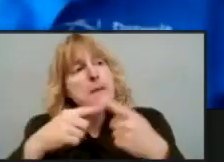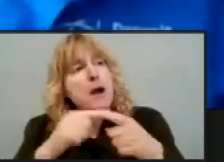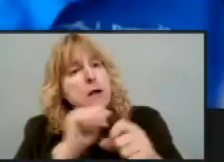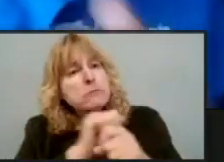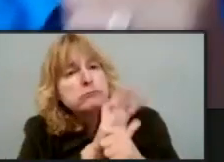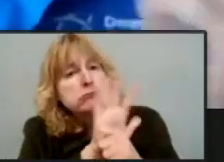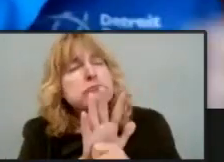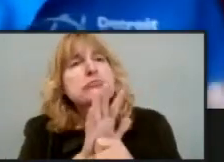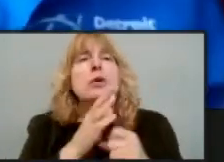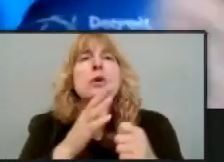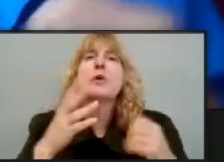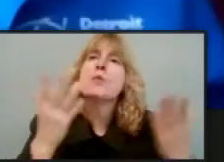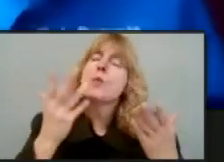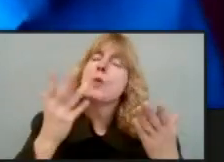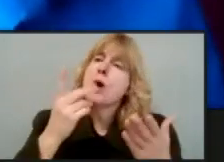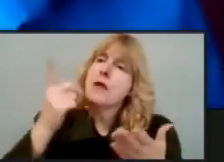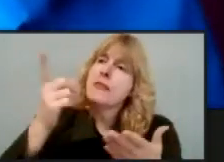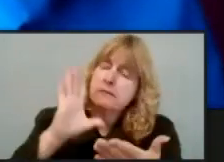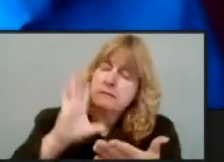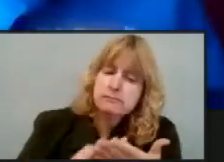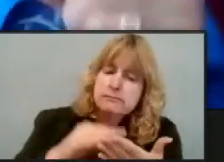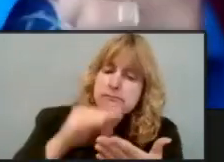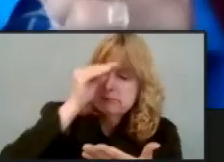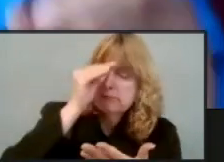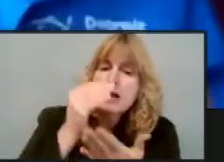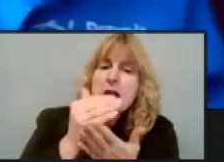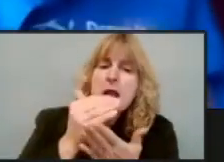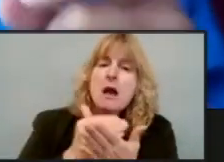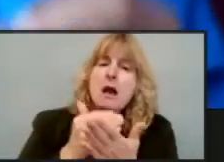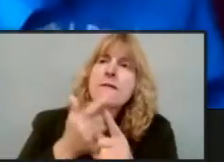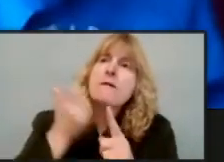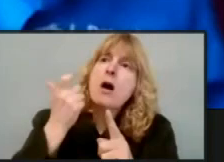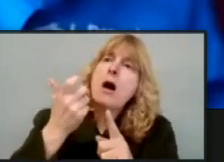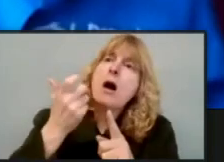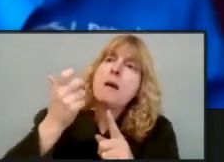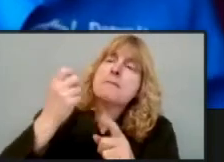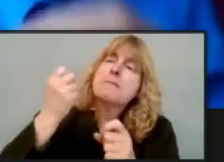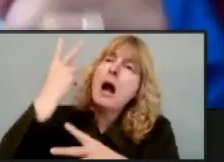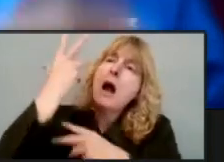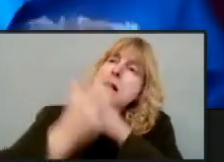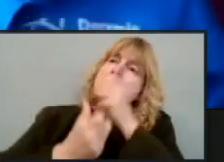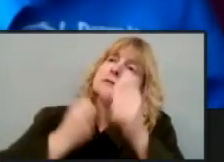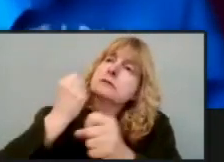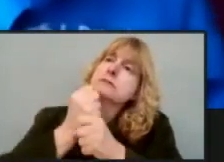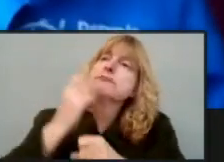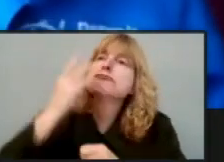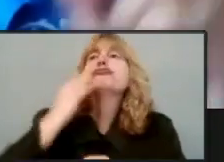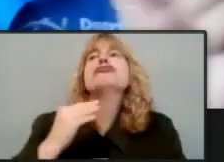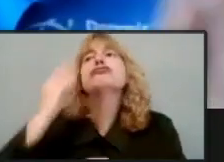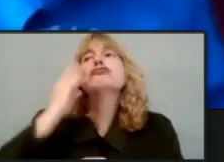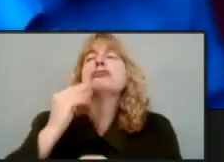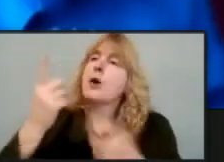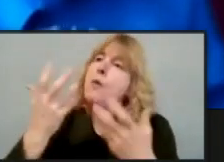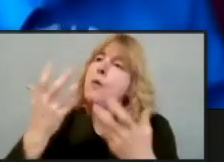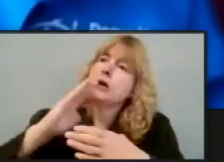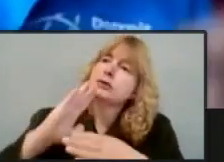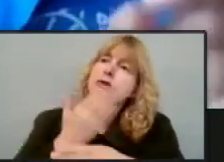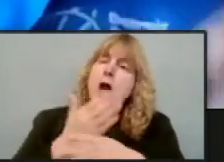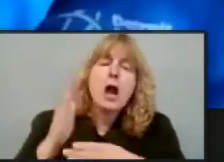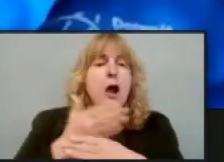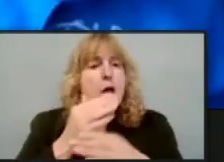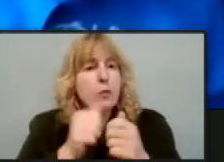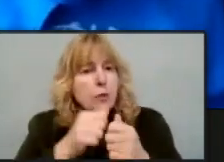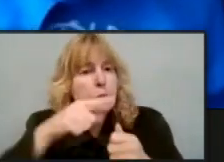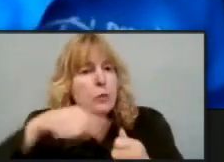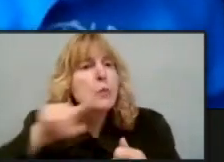lessons that they would love to share so that you now that we can share their lessons,